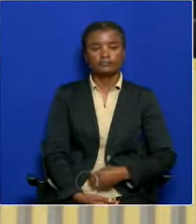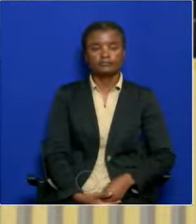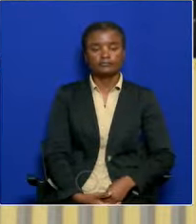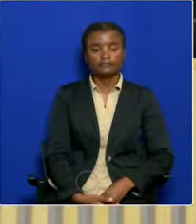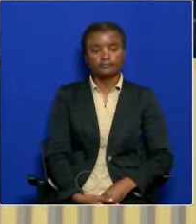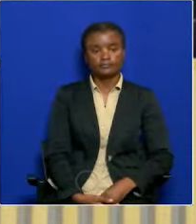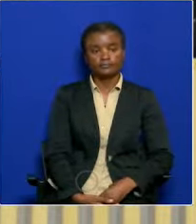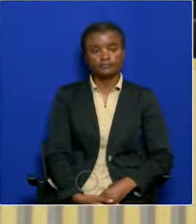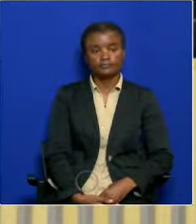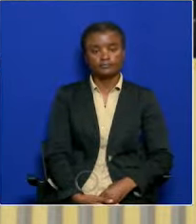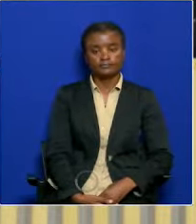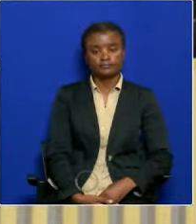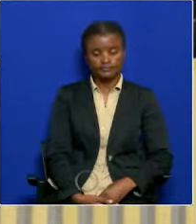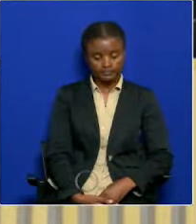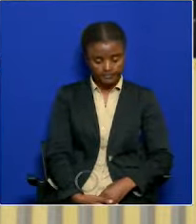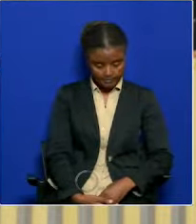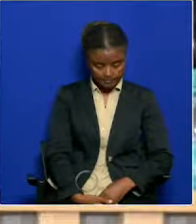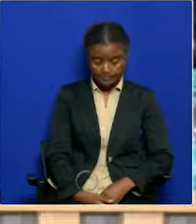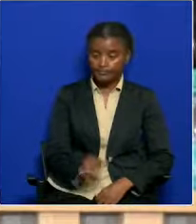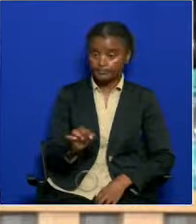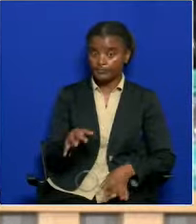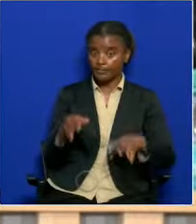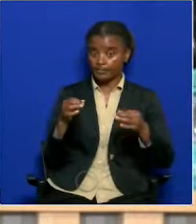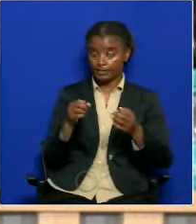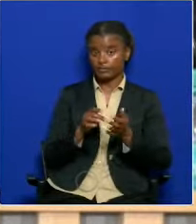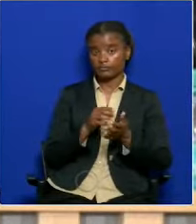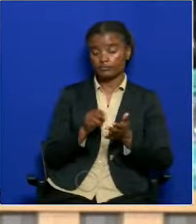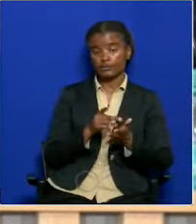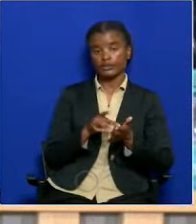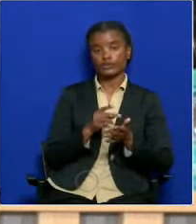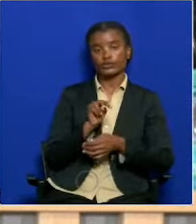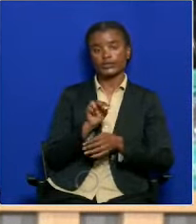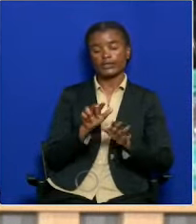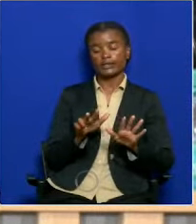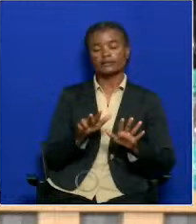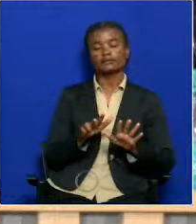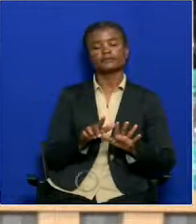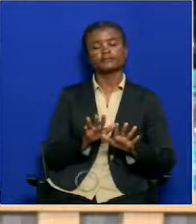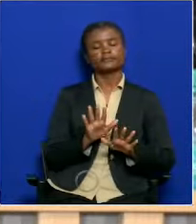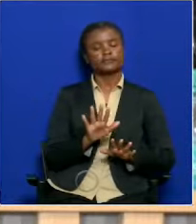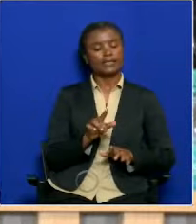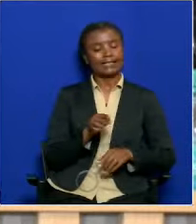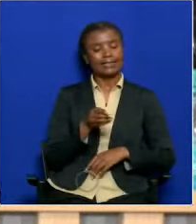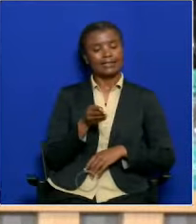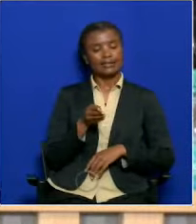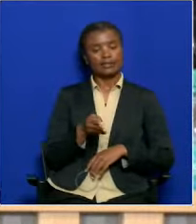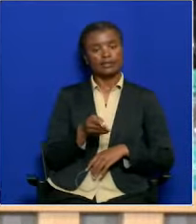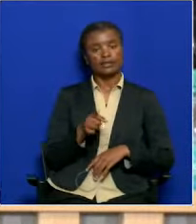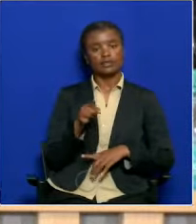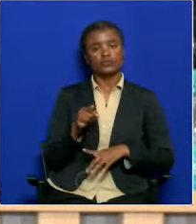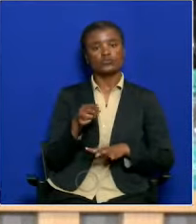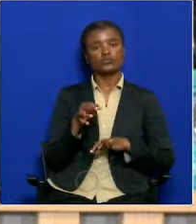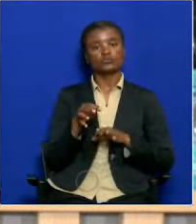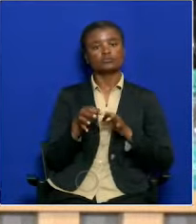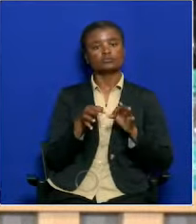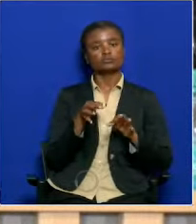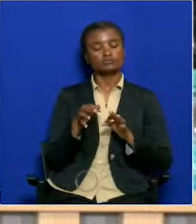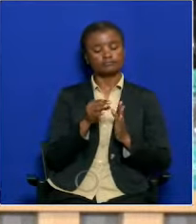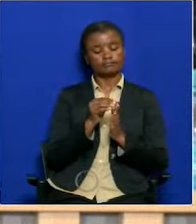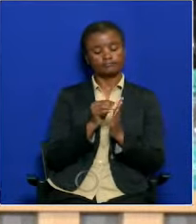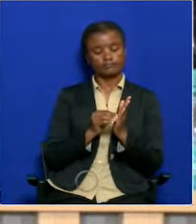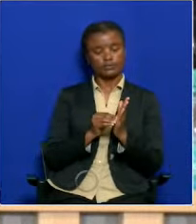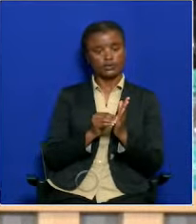I am at page 28. General, there you deal with your communications on WhatsApp and